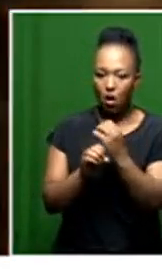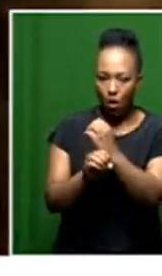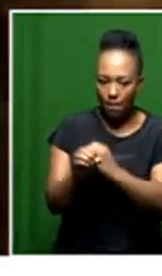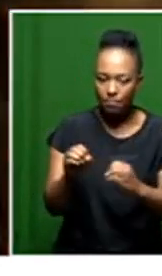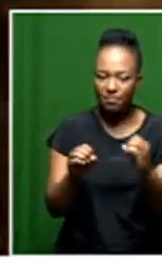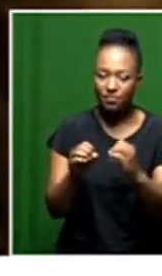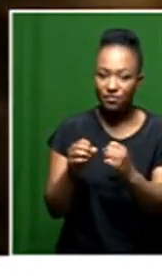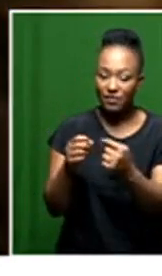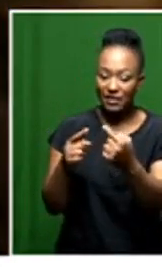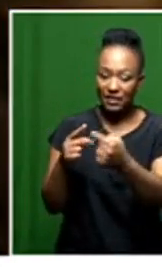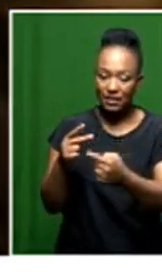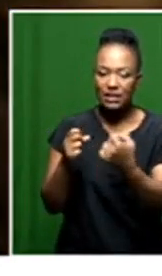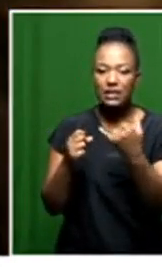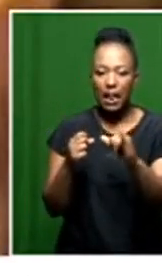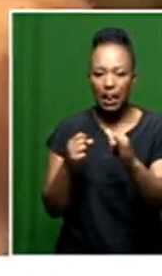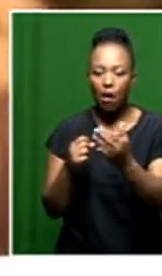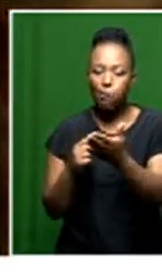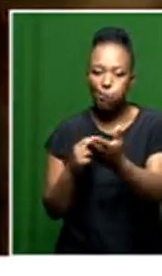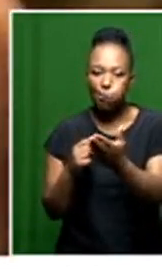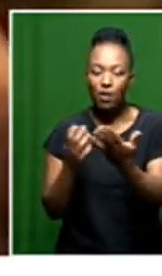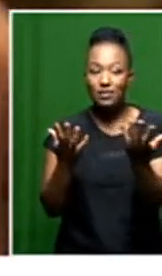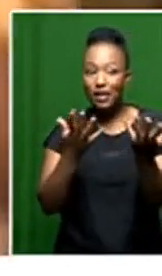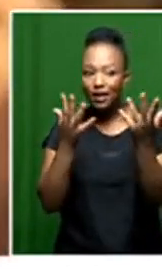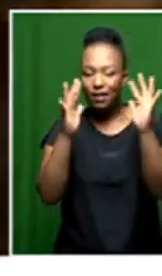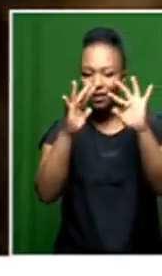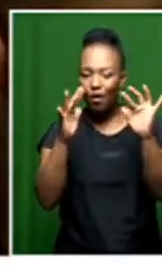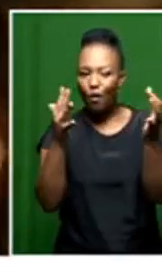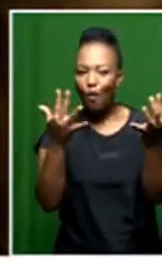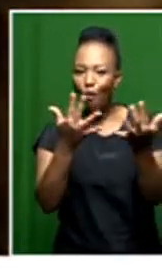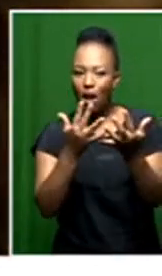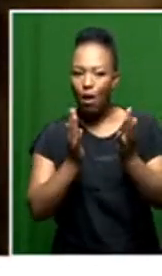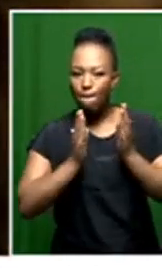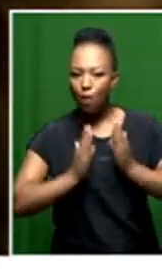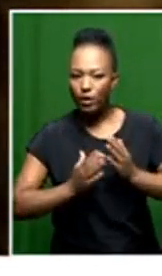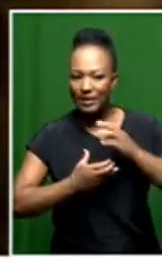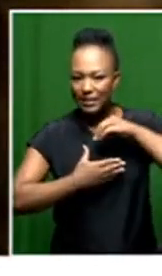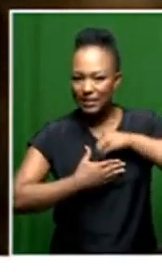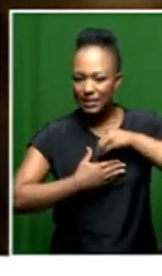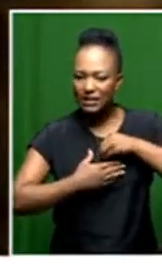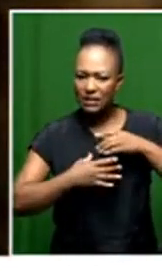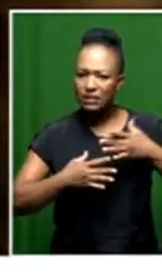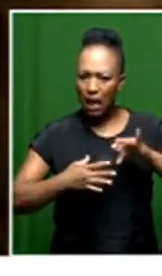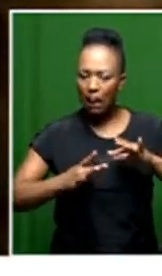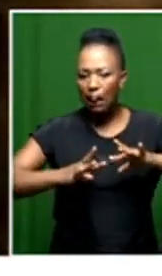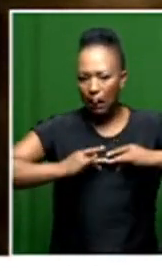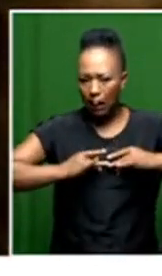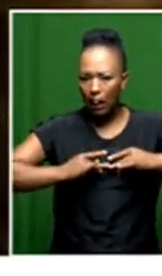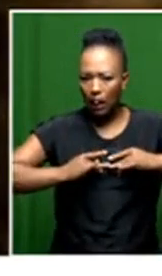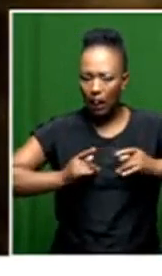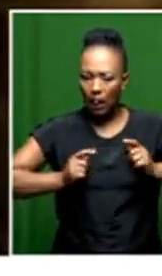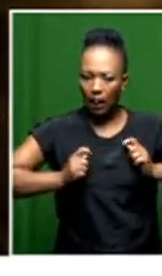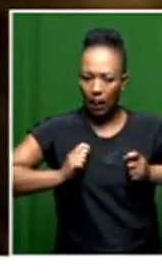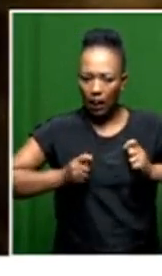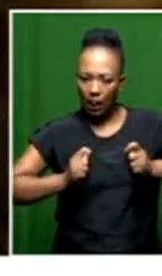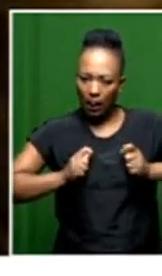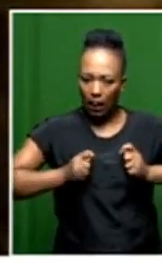And they are still producing and mutating somewhere down the world in some human body. And what the scientist needs to watch, and the word